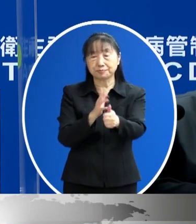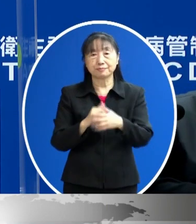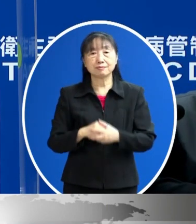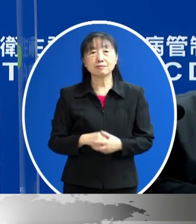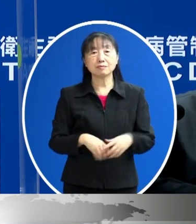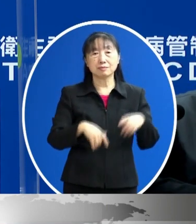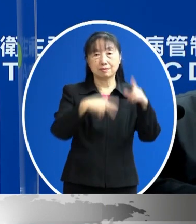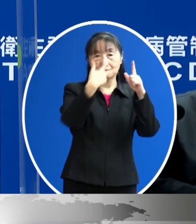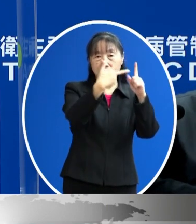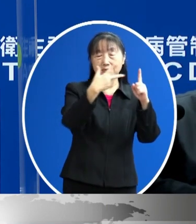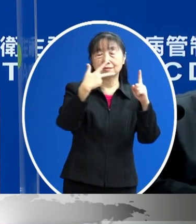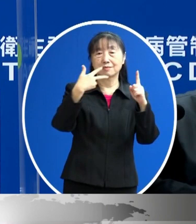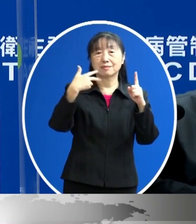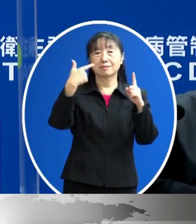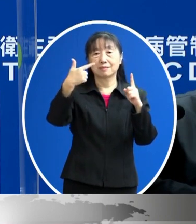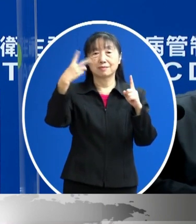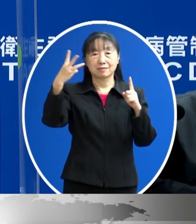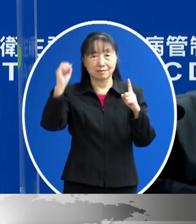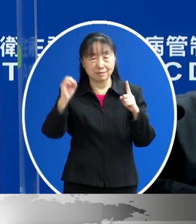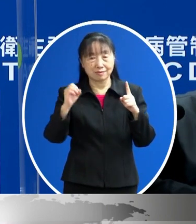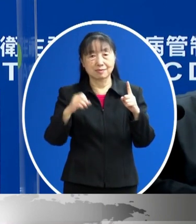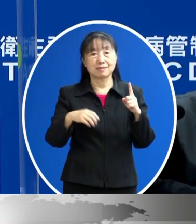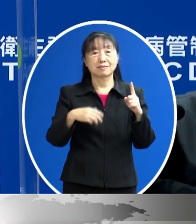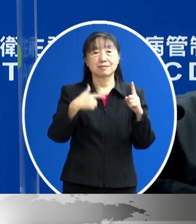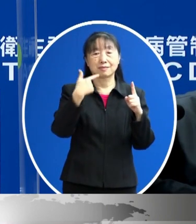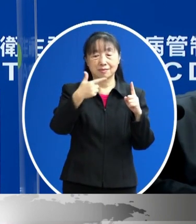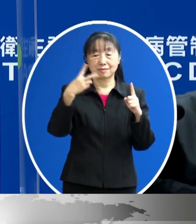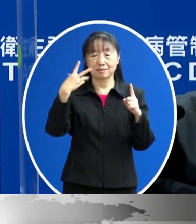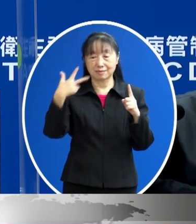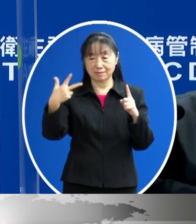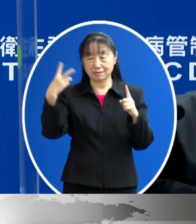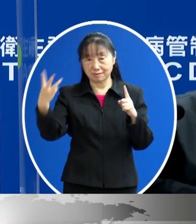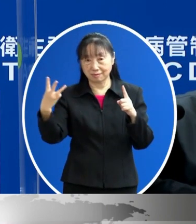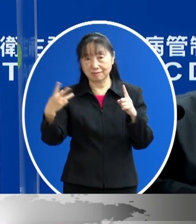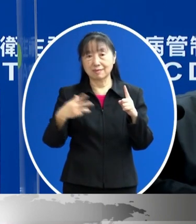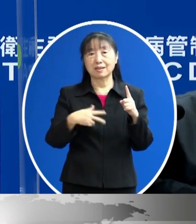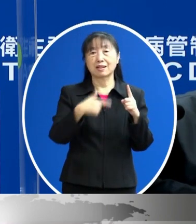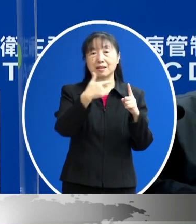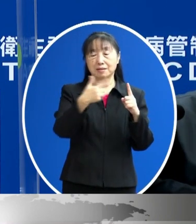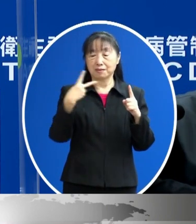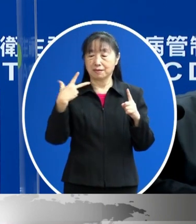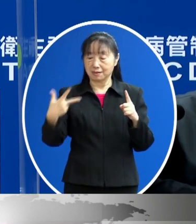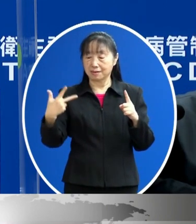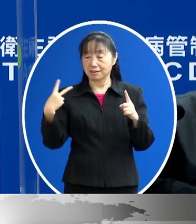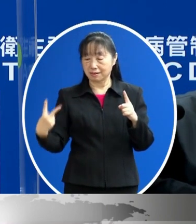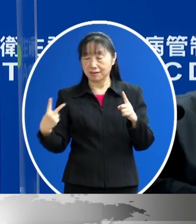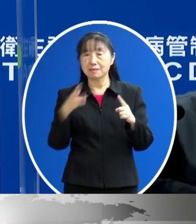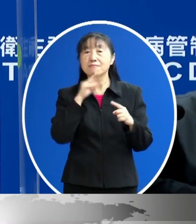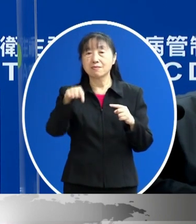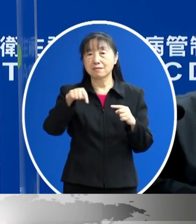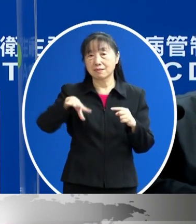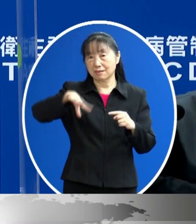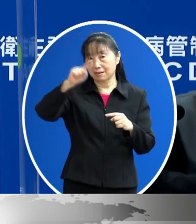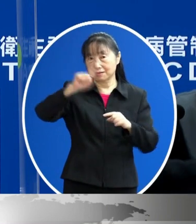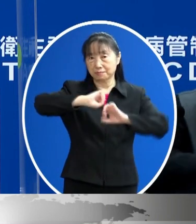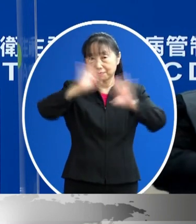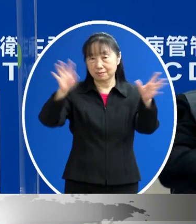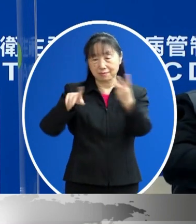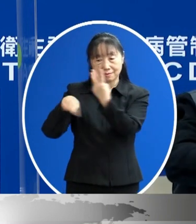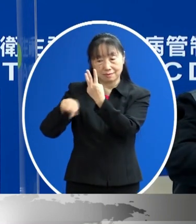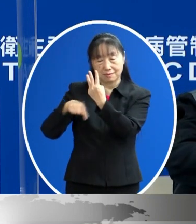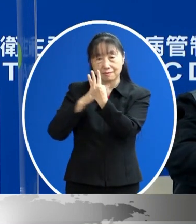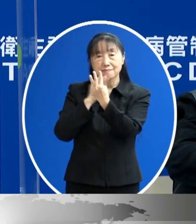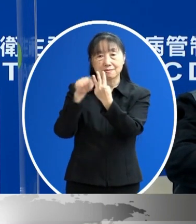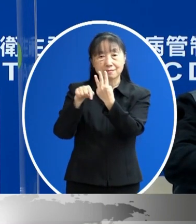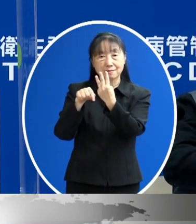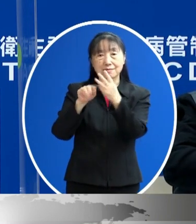It's an important clue as we try to determine the path of transmission. It is also not entirely impossible to transmit Omicron via objects and by touching